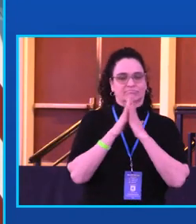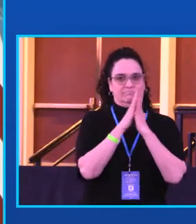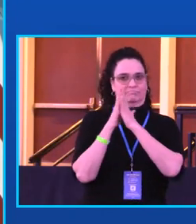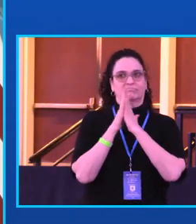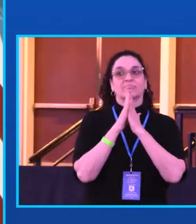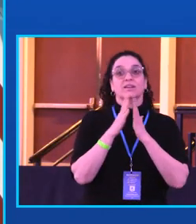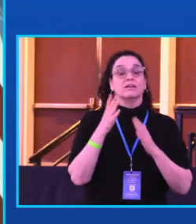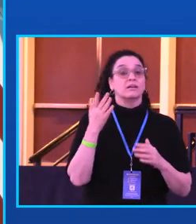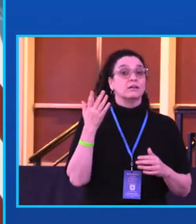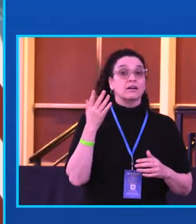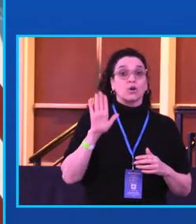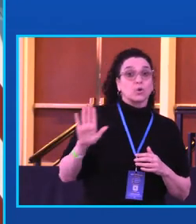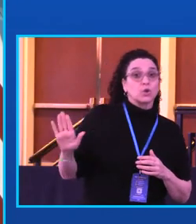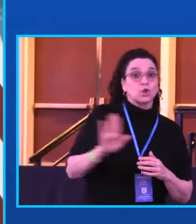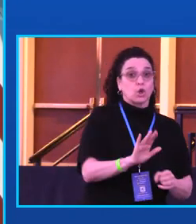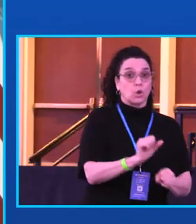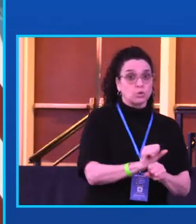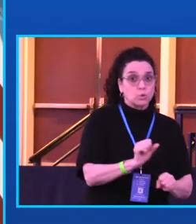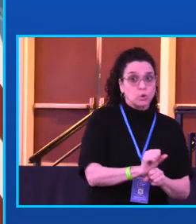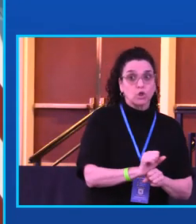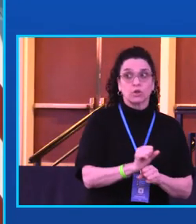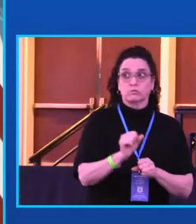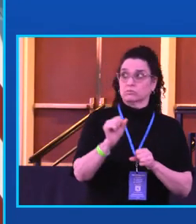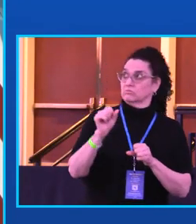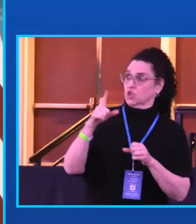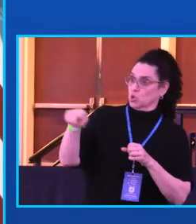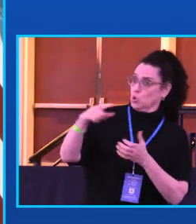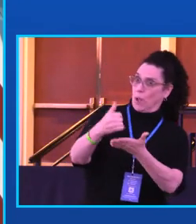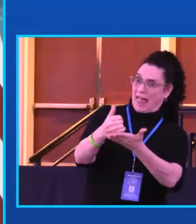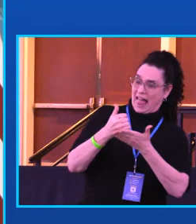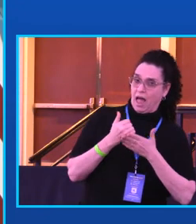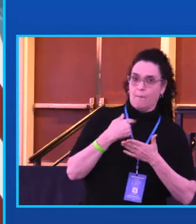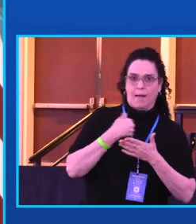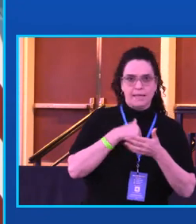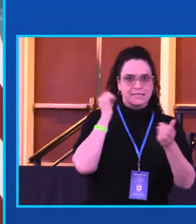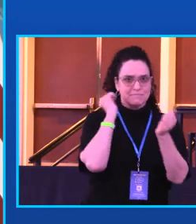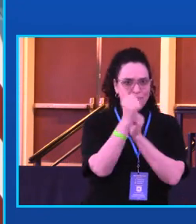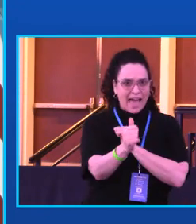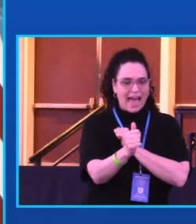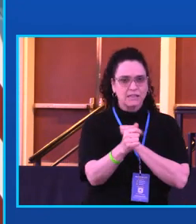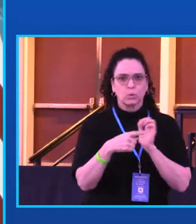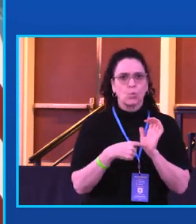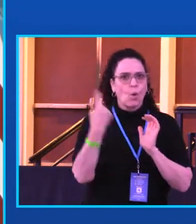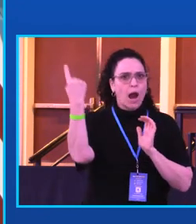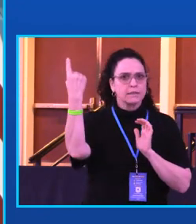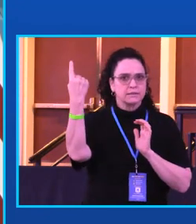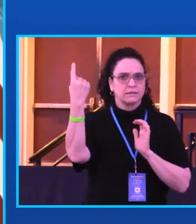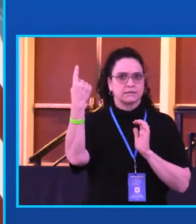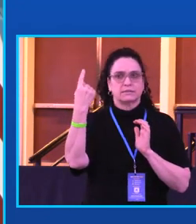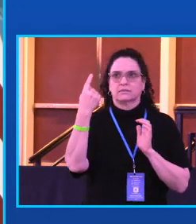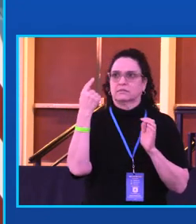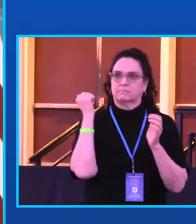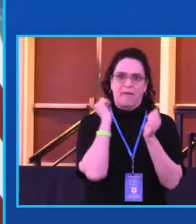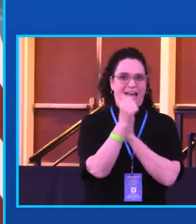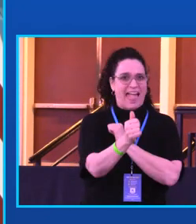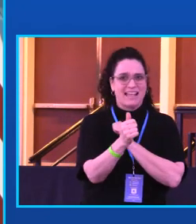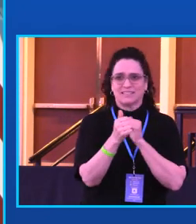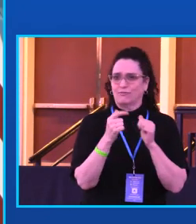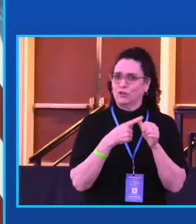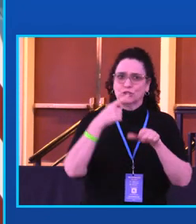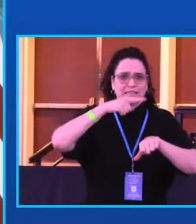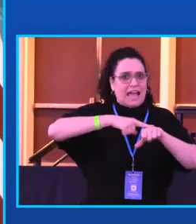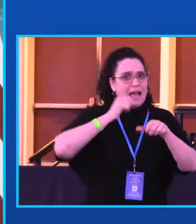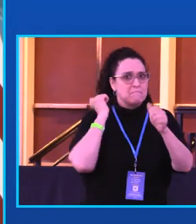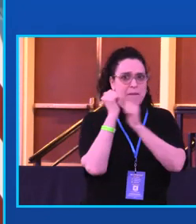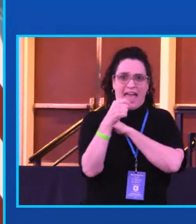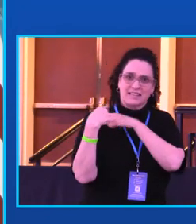Because of your work and with your help, we passed a once-in-a-generation infrastructure law.